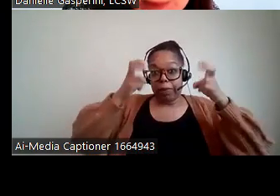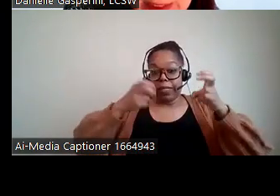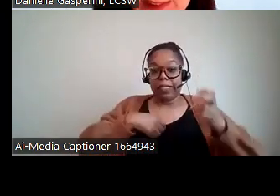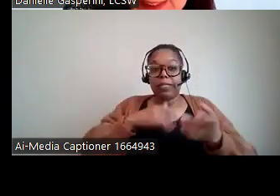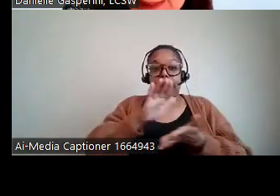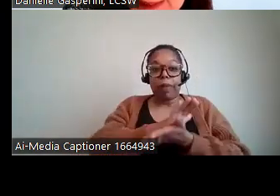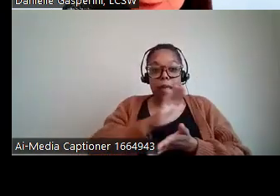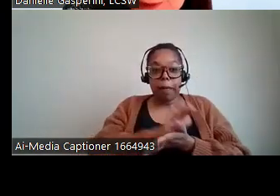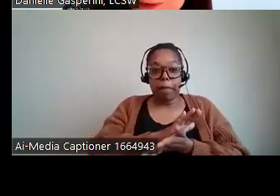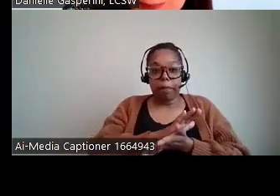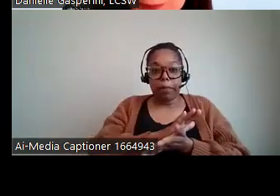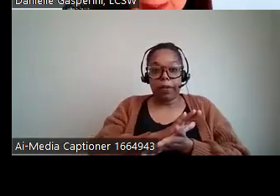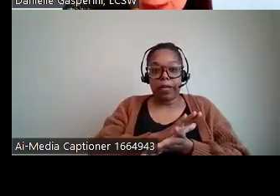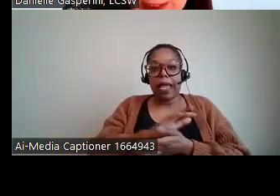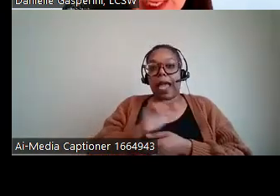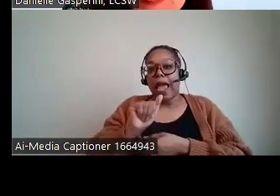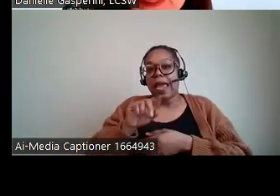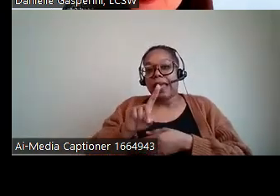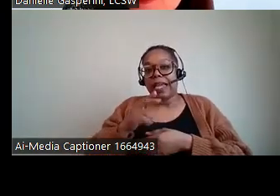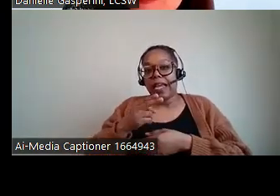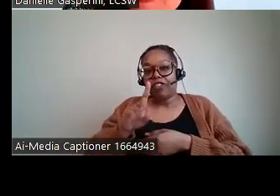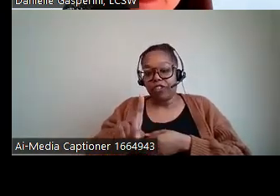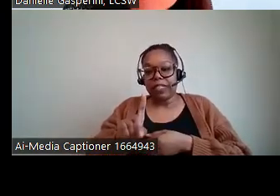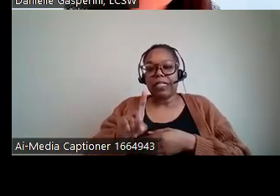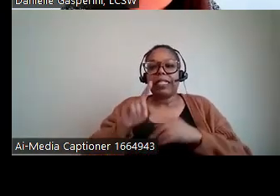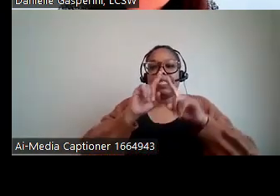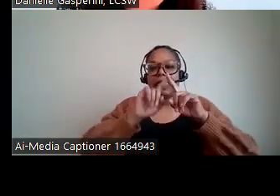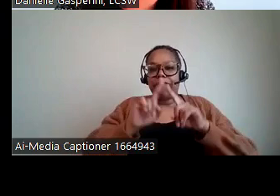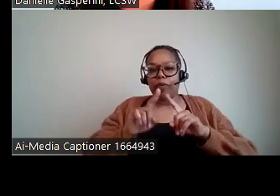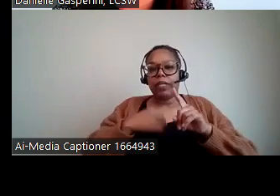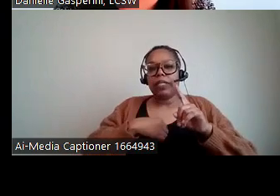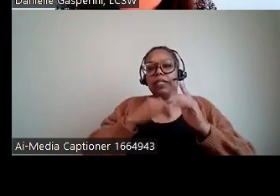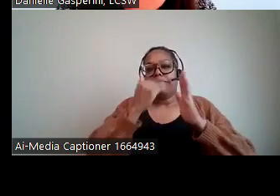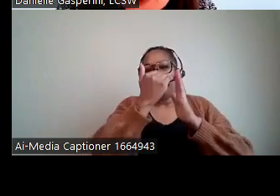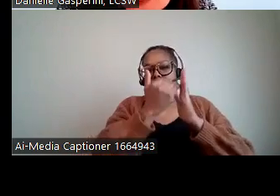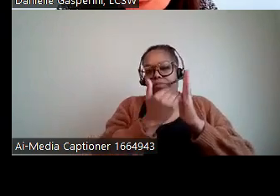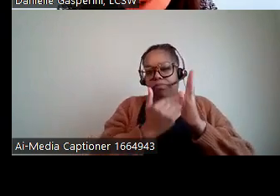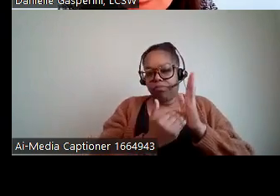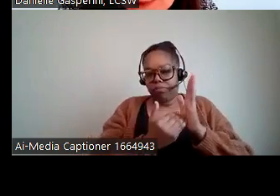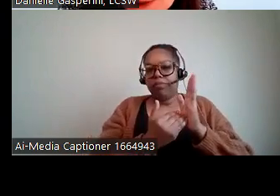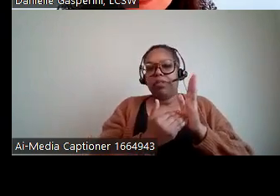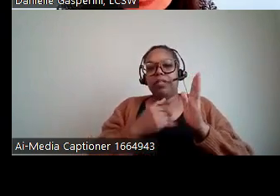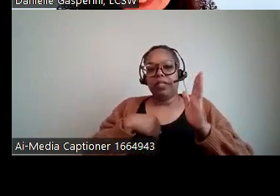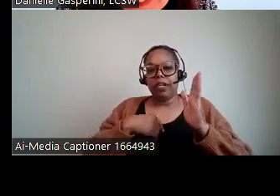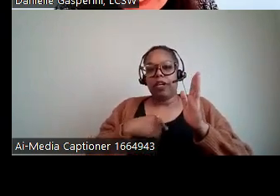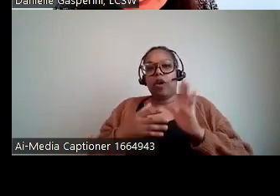ADHD. You get the idea of what we created. We made these really big binders and we put them in all of our agency vehicles with